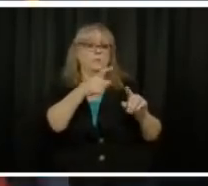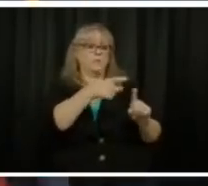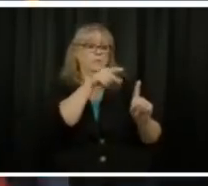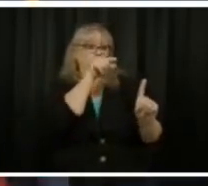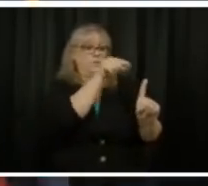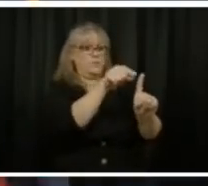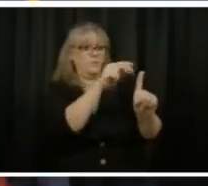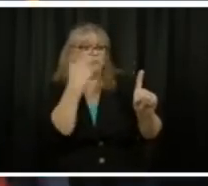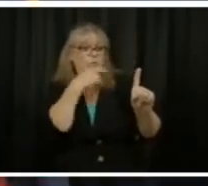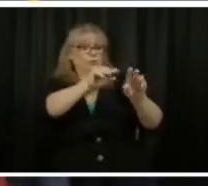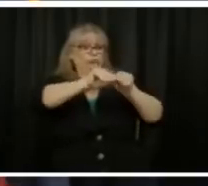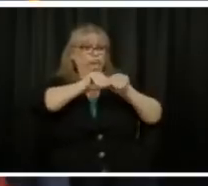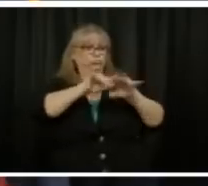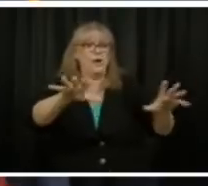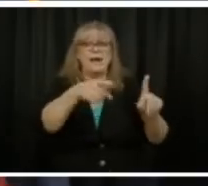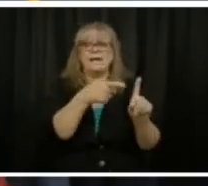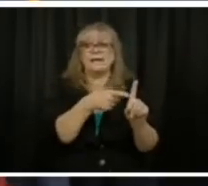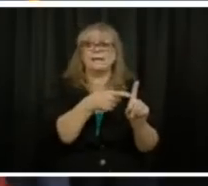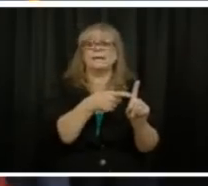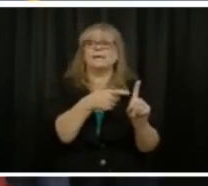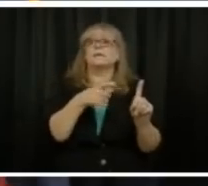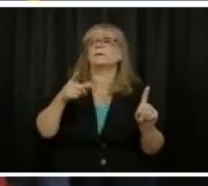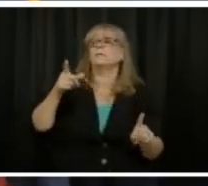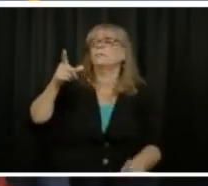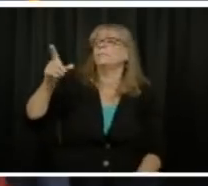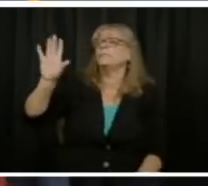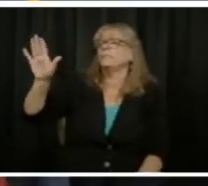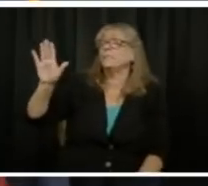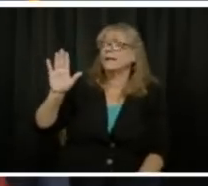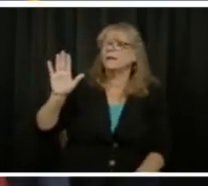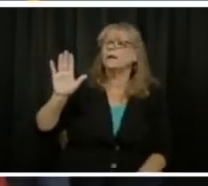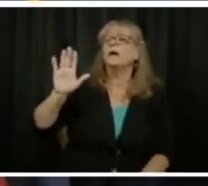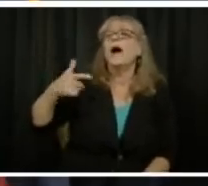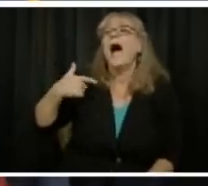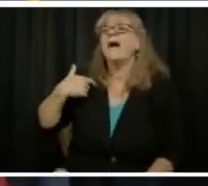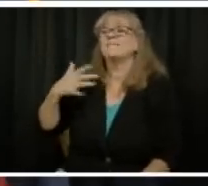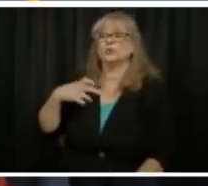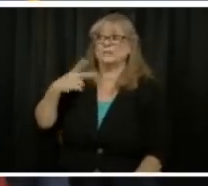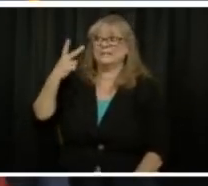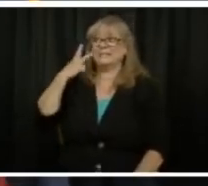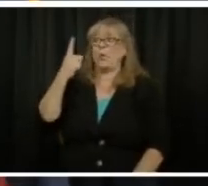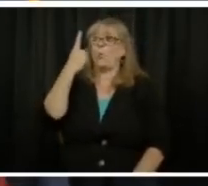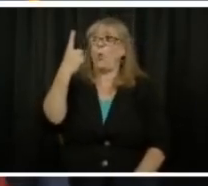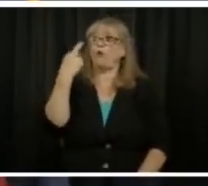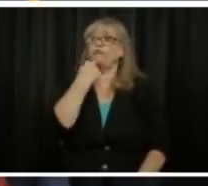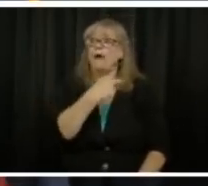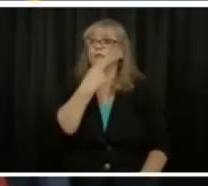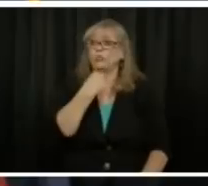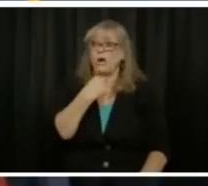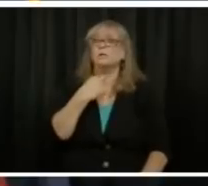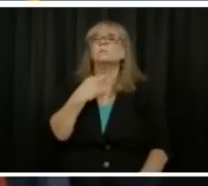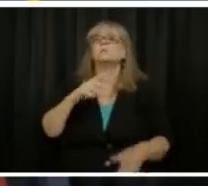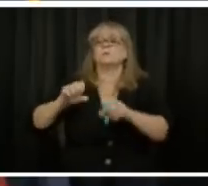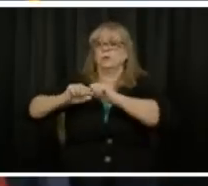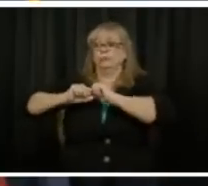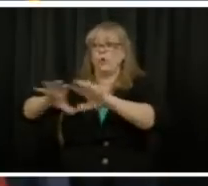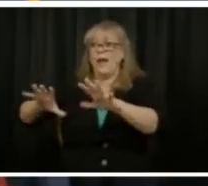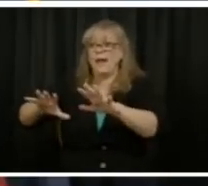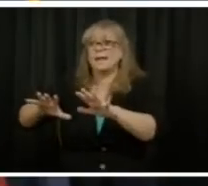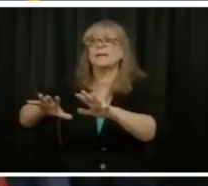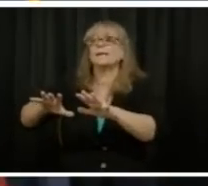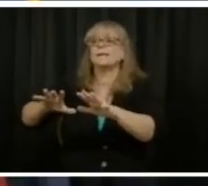the site outbreaks, and they've been across many different categories. Some of them have been bars and